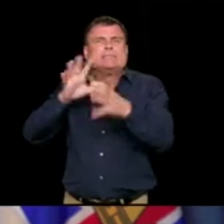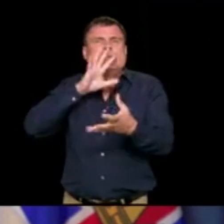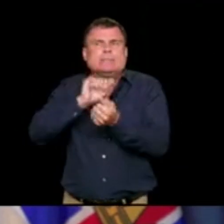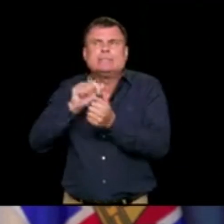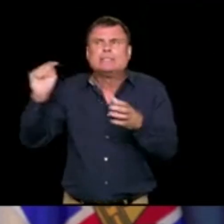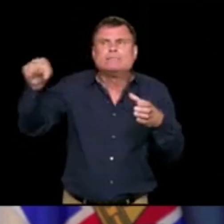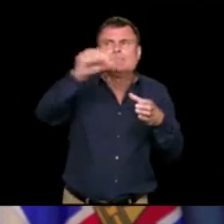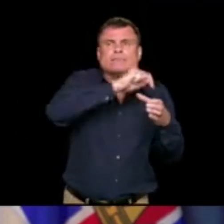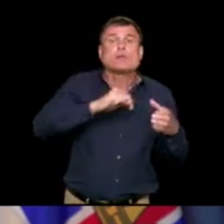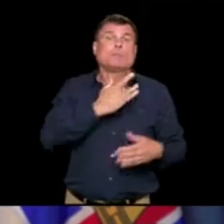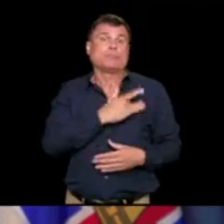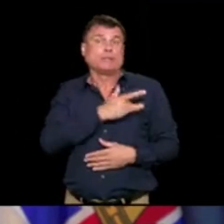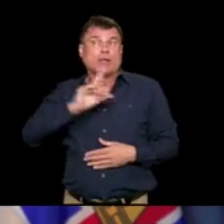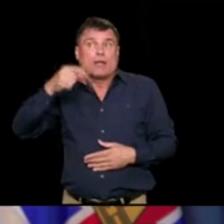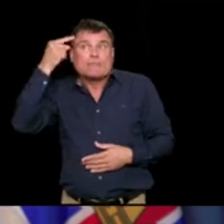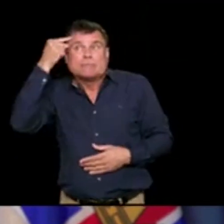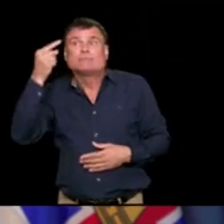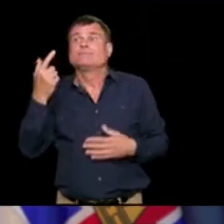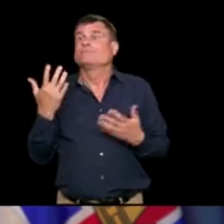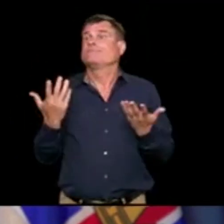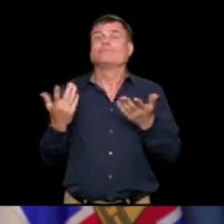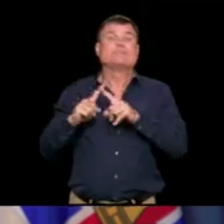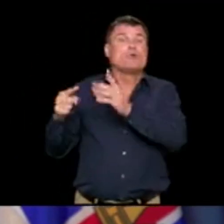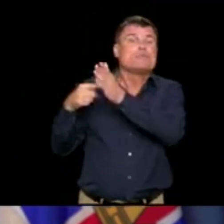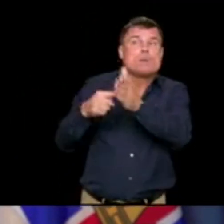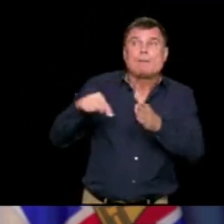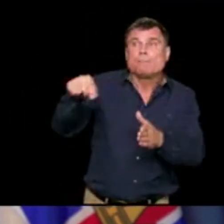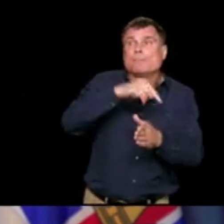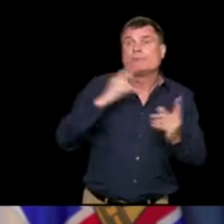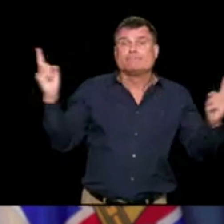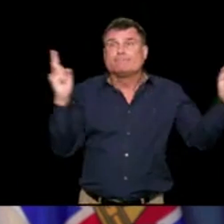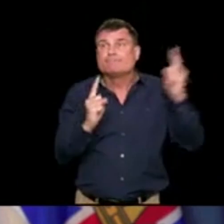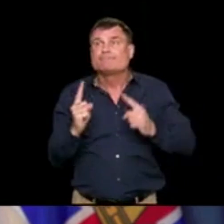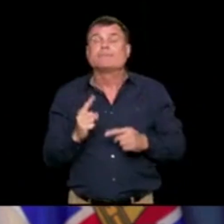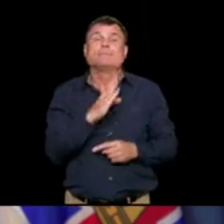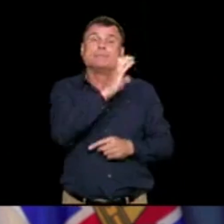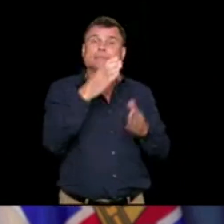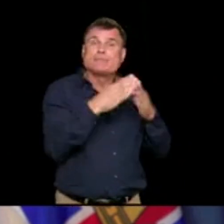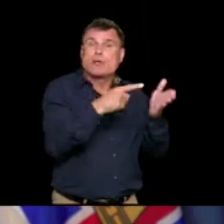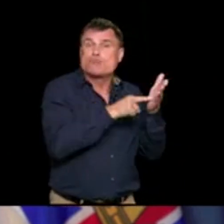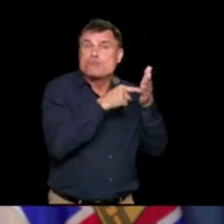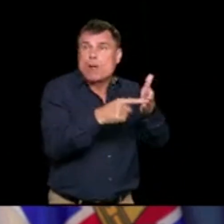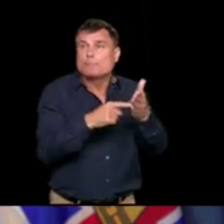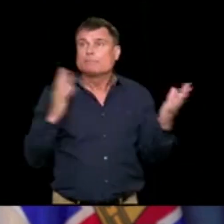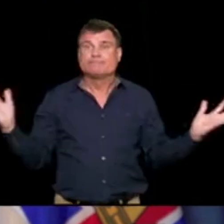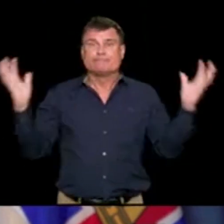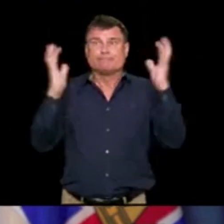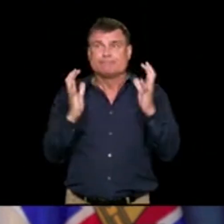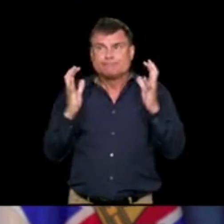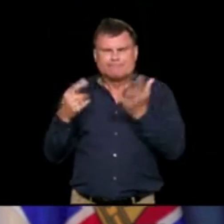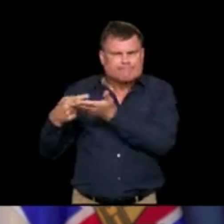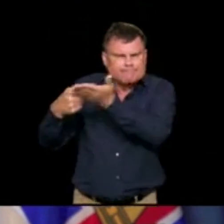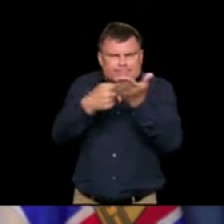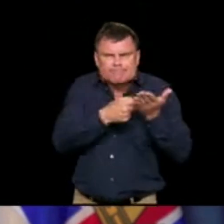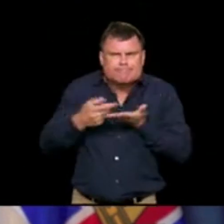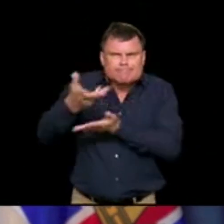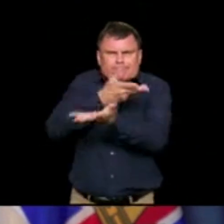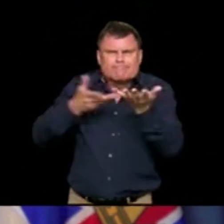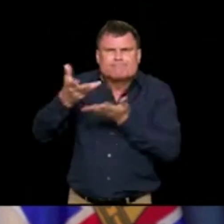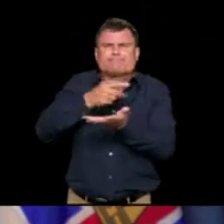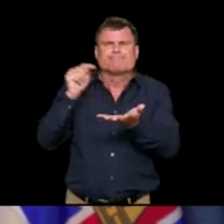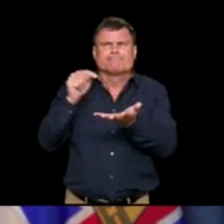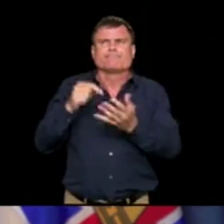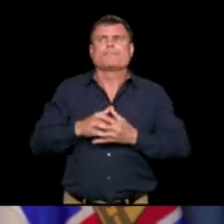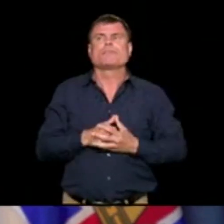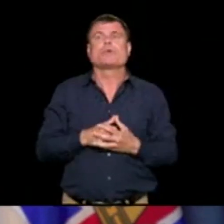force is in place with representation from the provincial government, the BC Ferry Authority Board, the BC Ferry Services Board and